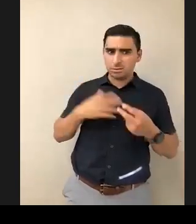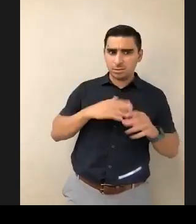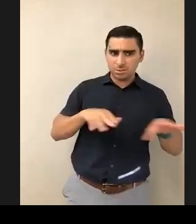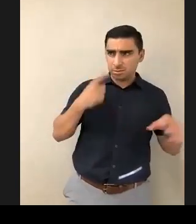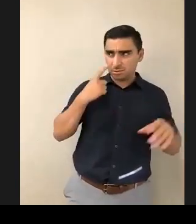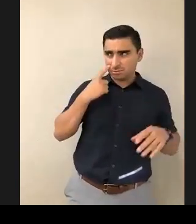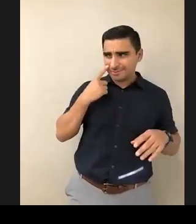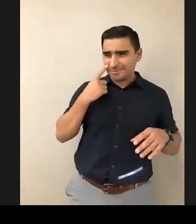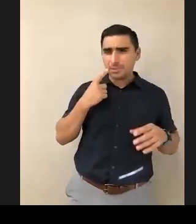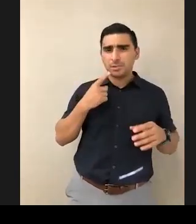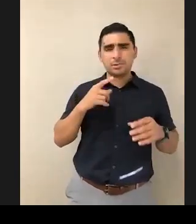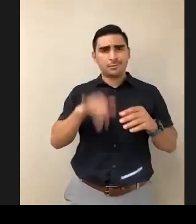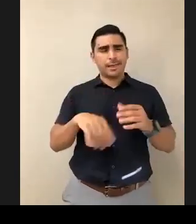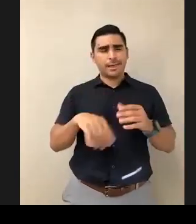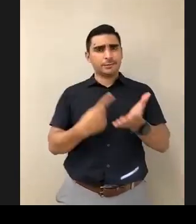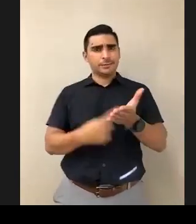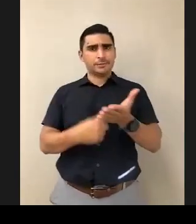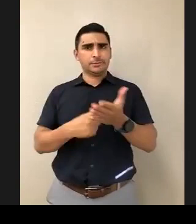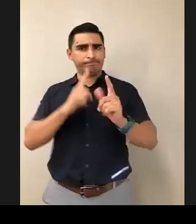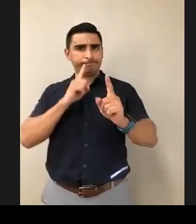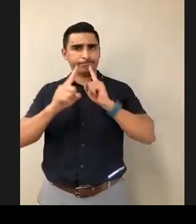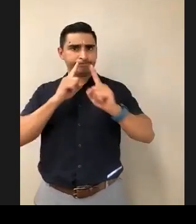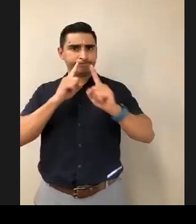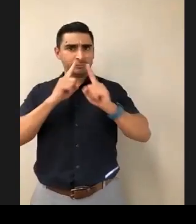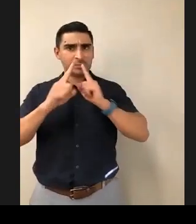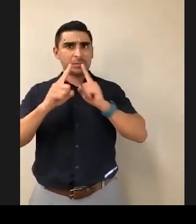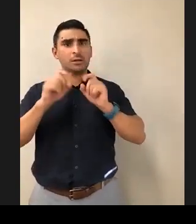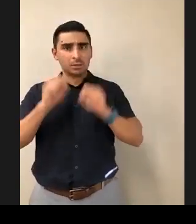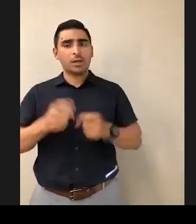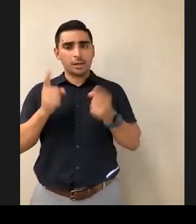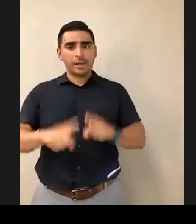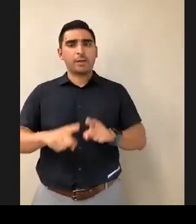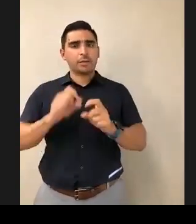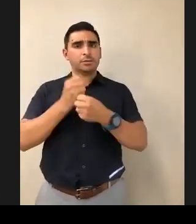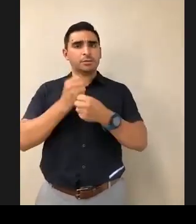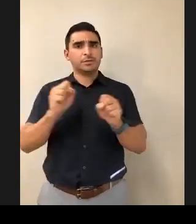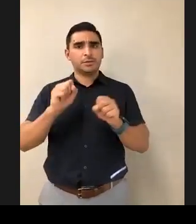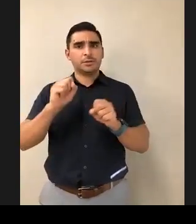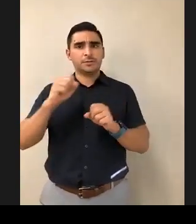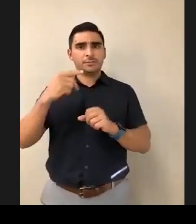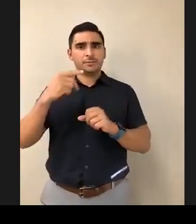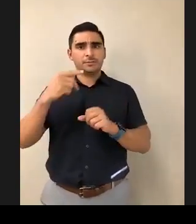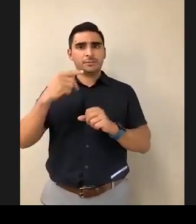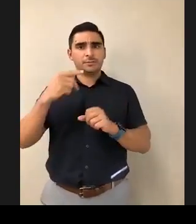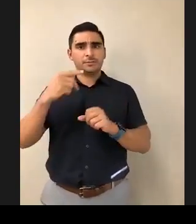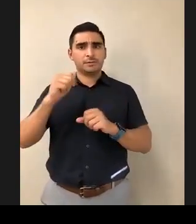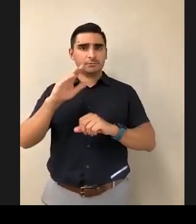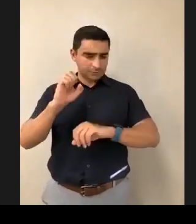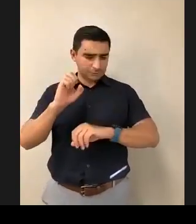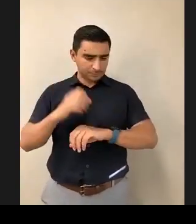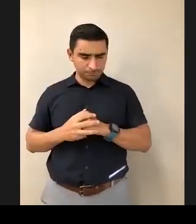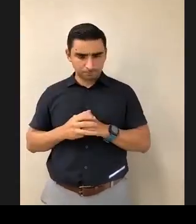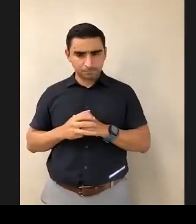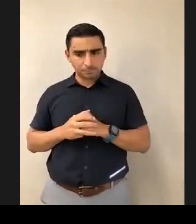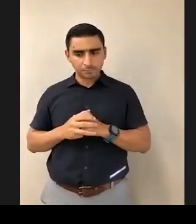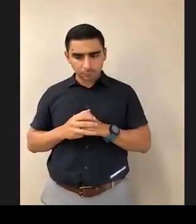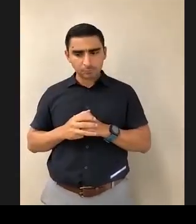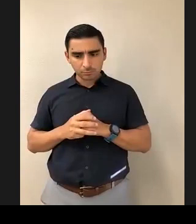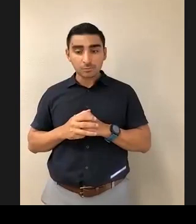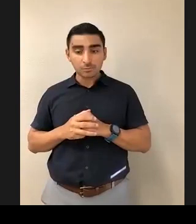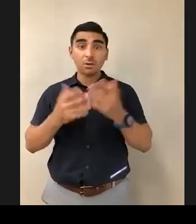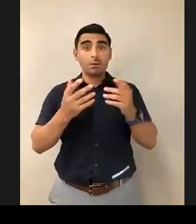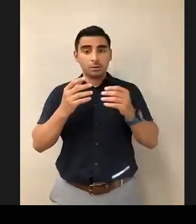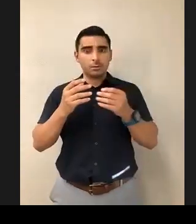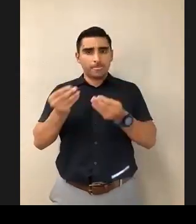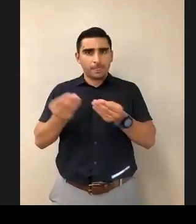sort of conversations can occur in this safe space. So mediation as something to develop and something